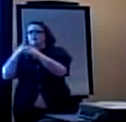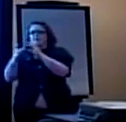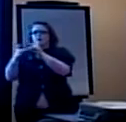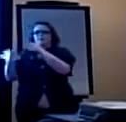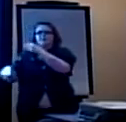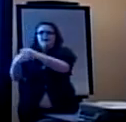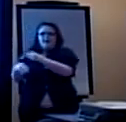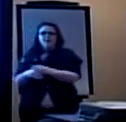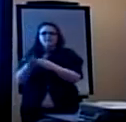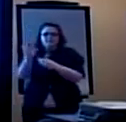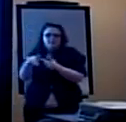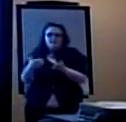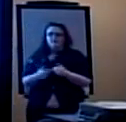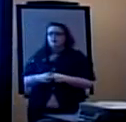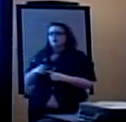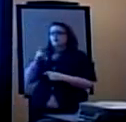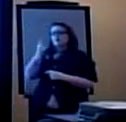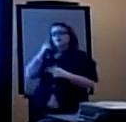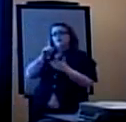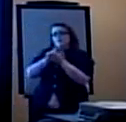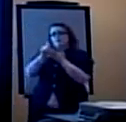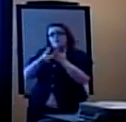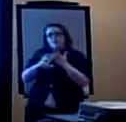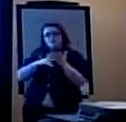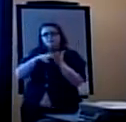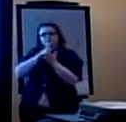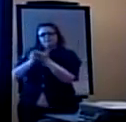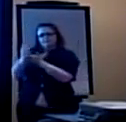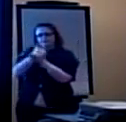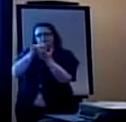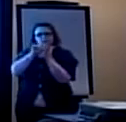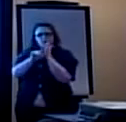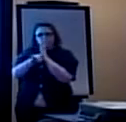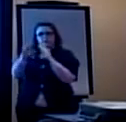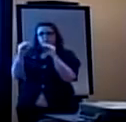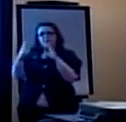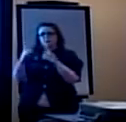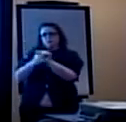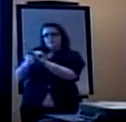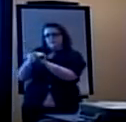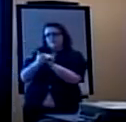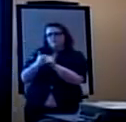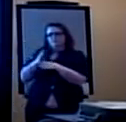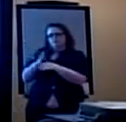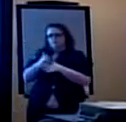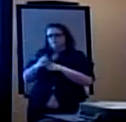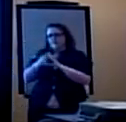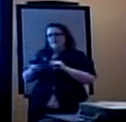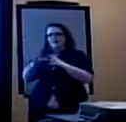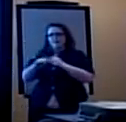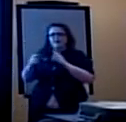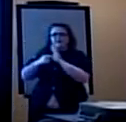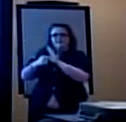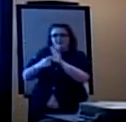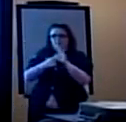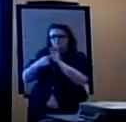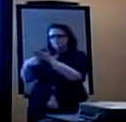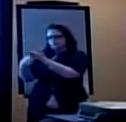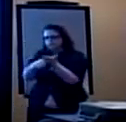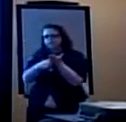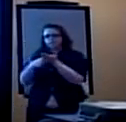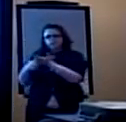what they found, the author found, was that when these alternative licensed teachers shared their information, their real-life examples, talked about